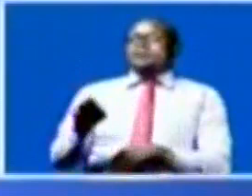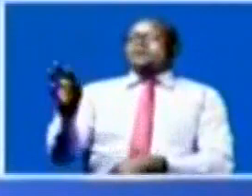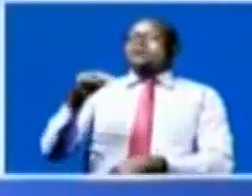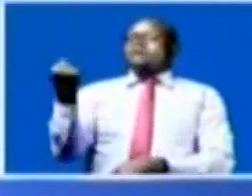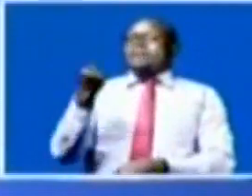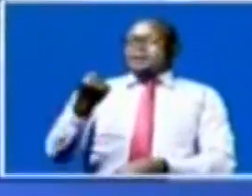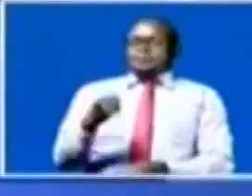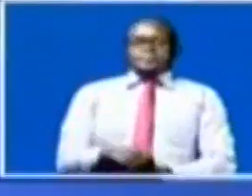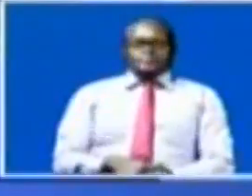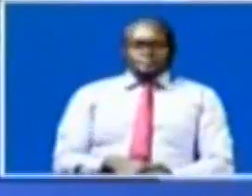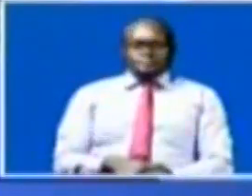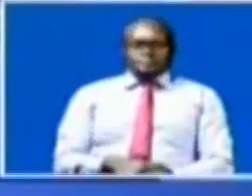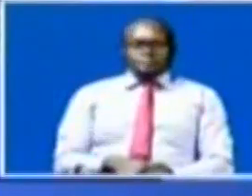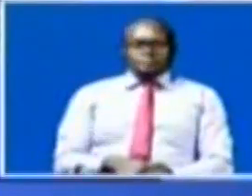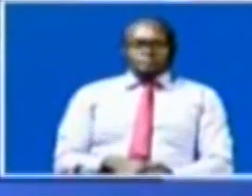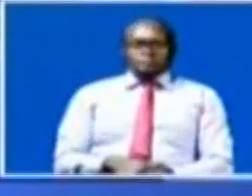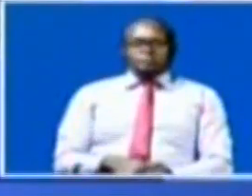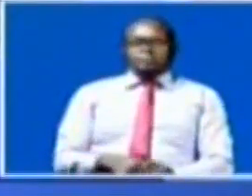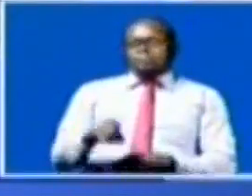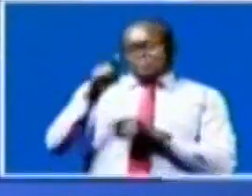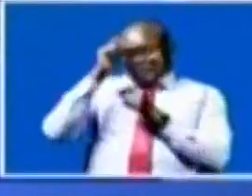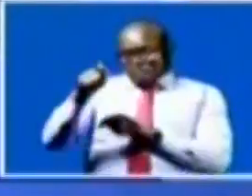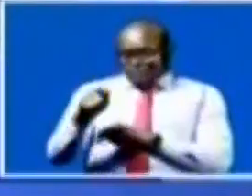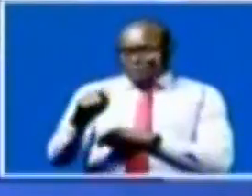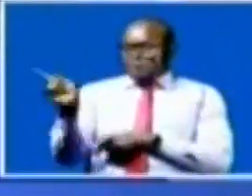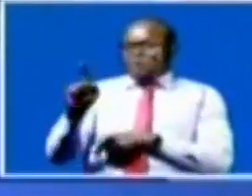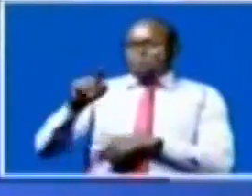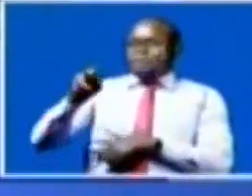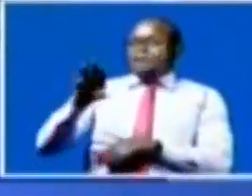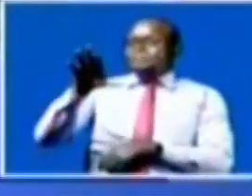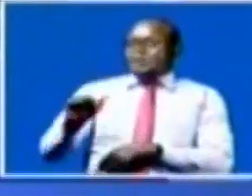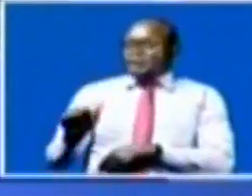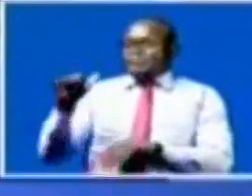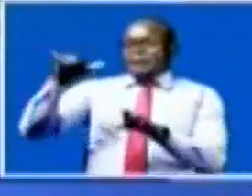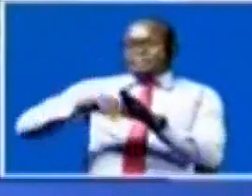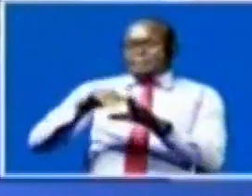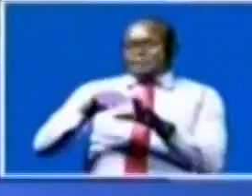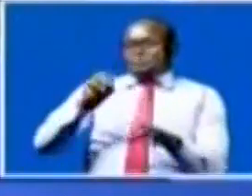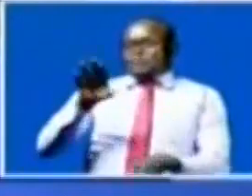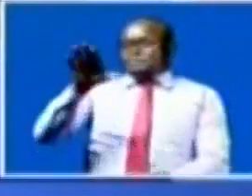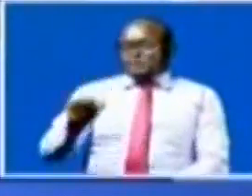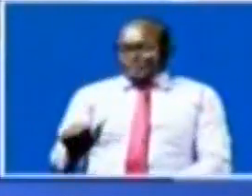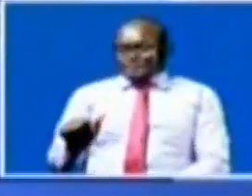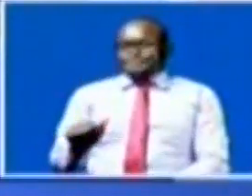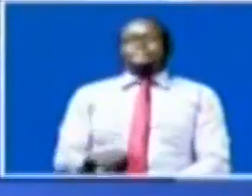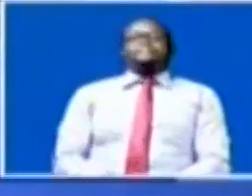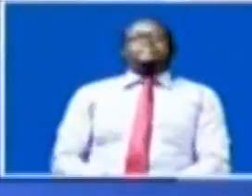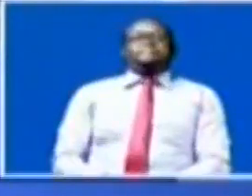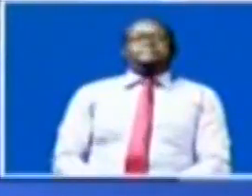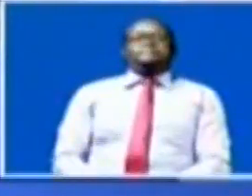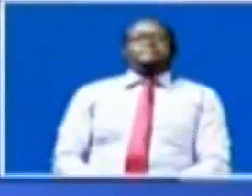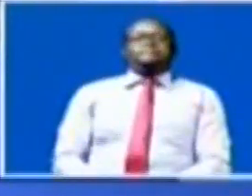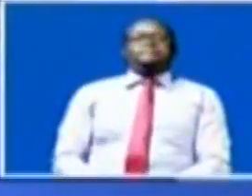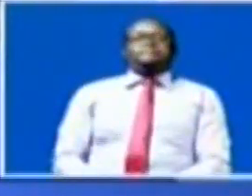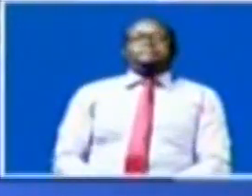Miguna Miguna. Inasmuch as I respect the Nairobi County Assembly and the members of the Nairobi County Assembly, mimi